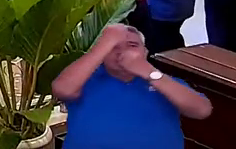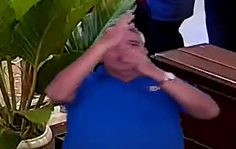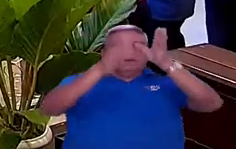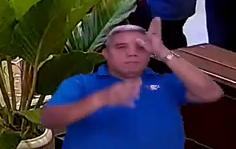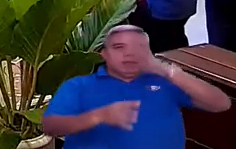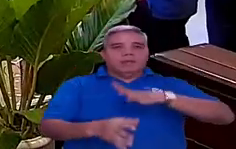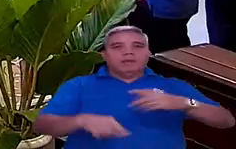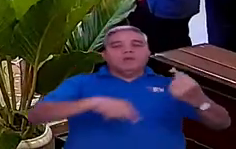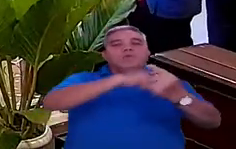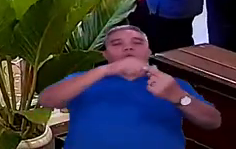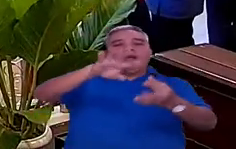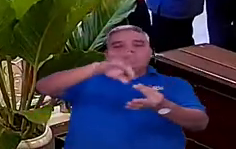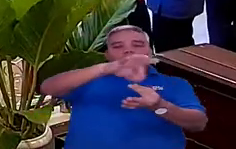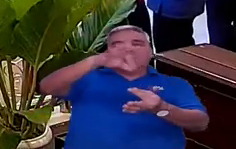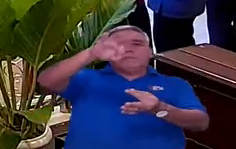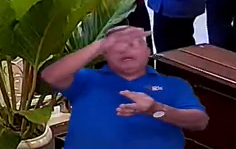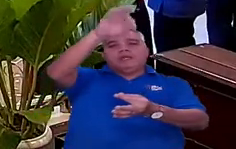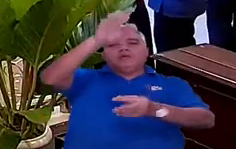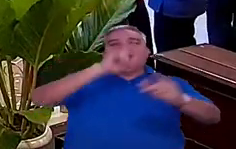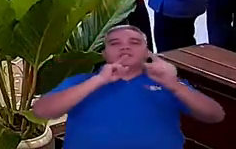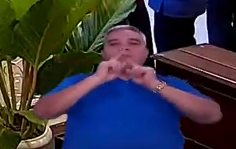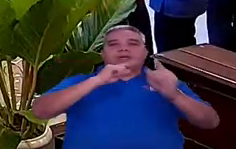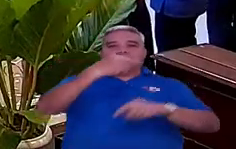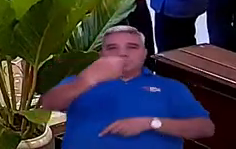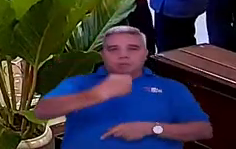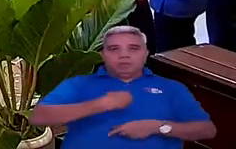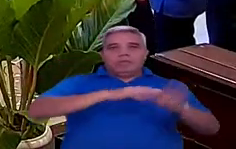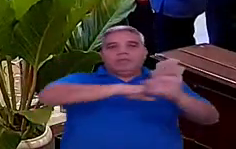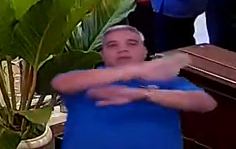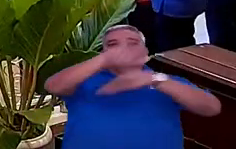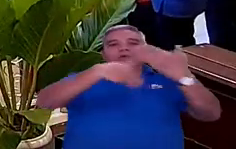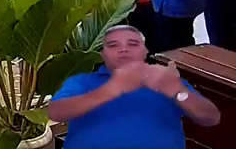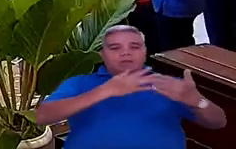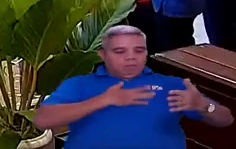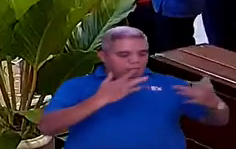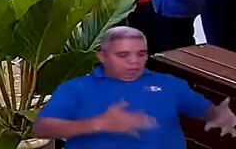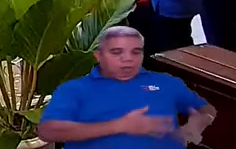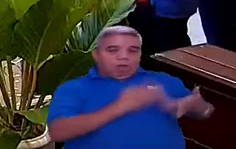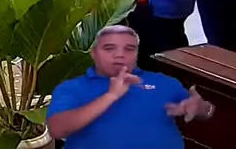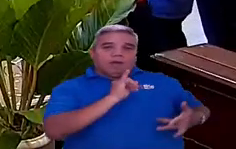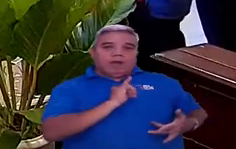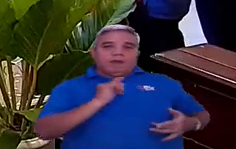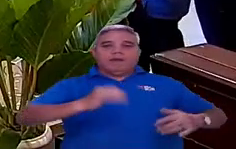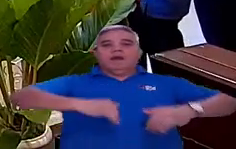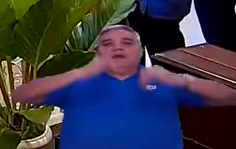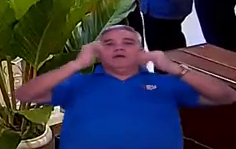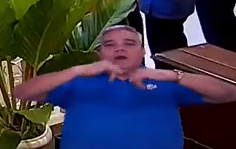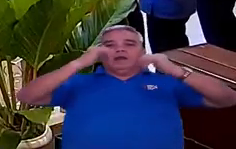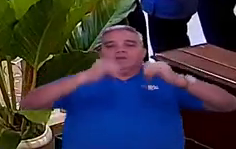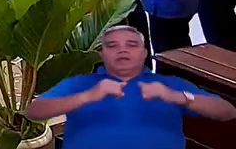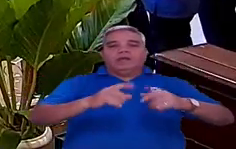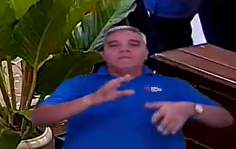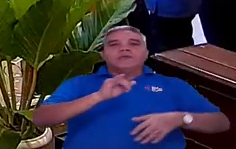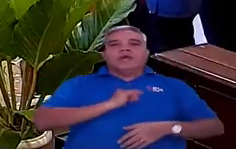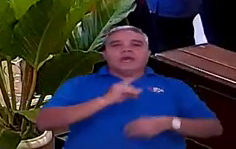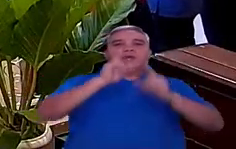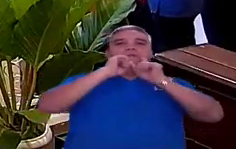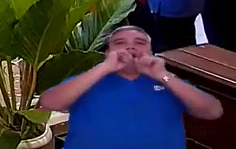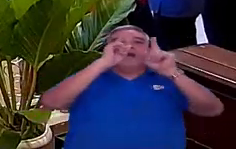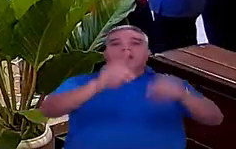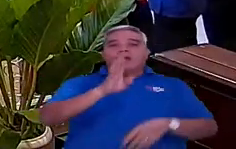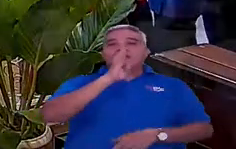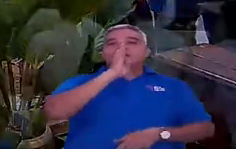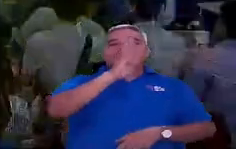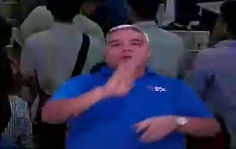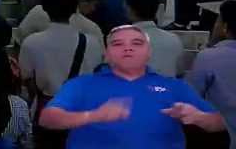All the men, when your spirit speaks to me, with my whole heart together,